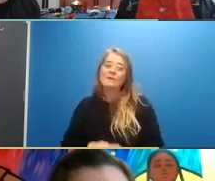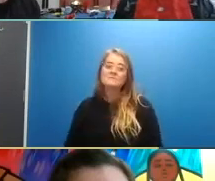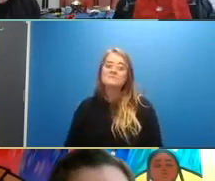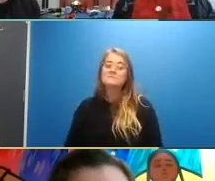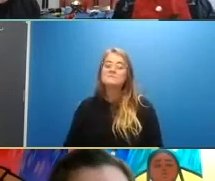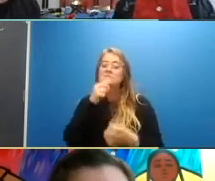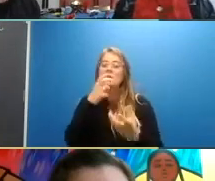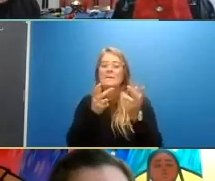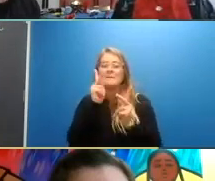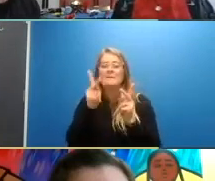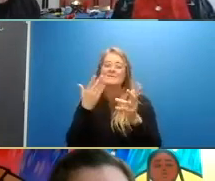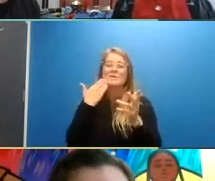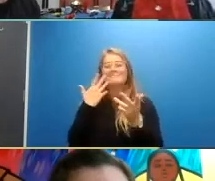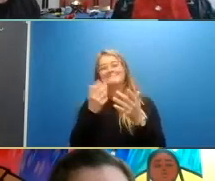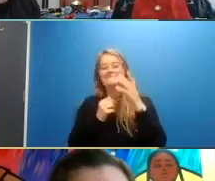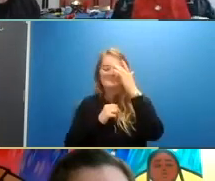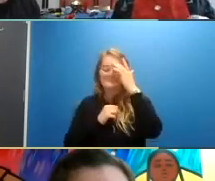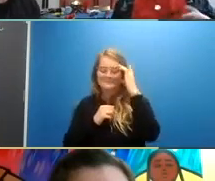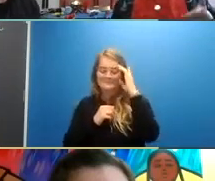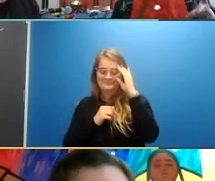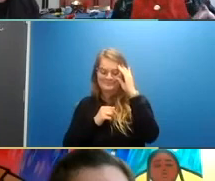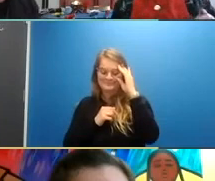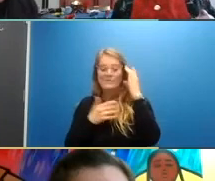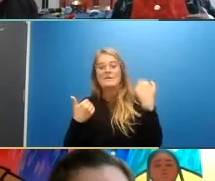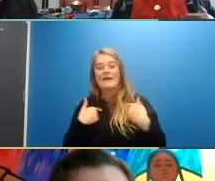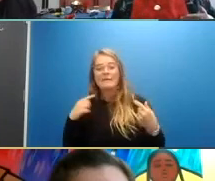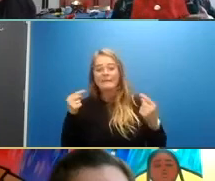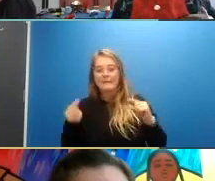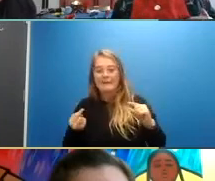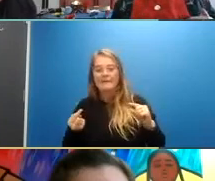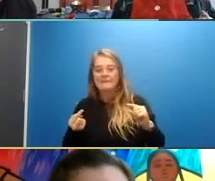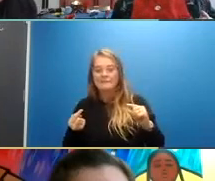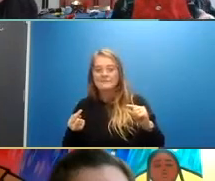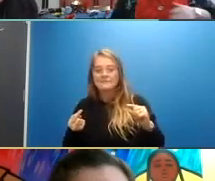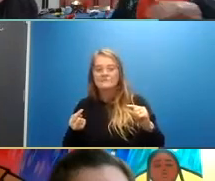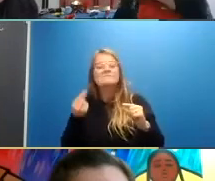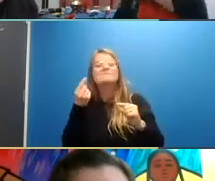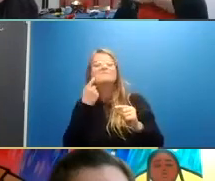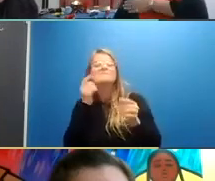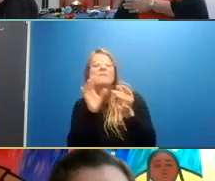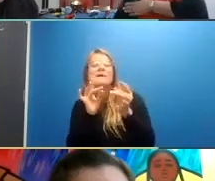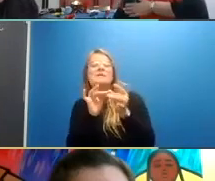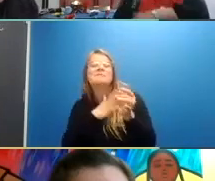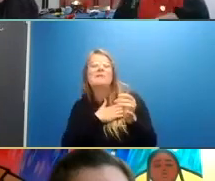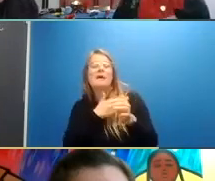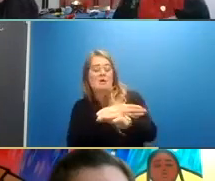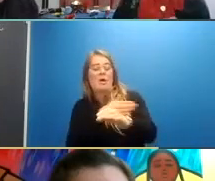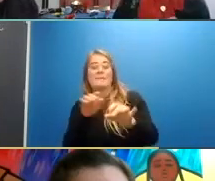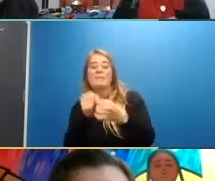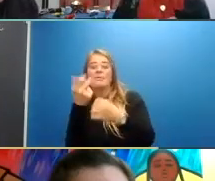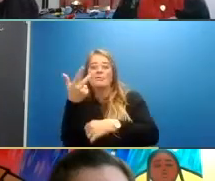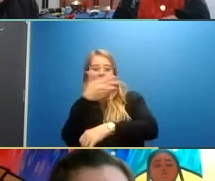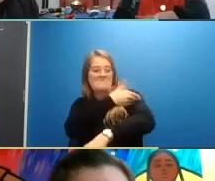mean, we do have pain, and as I mentioned, I broke my arm in 3 places in my